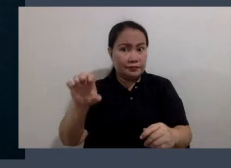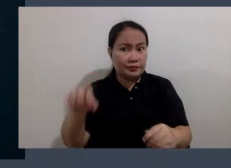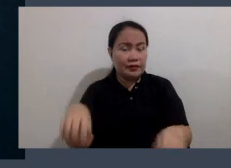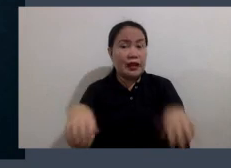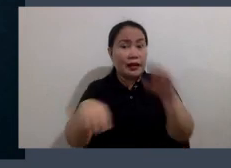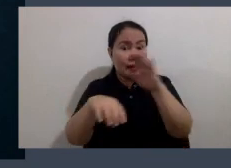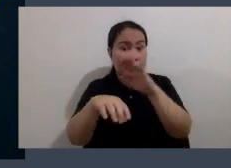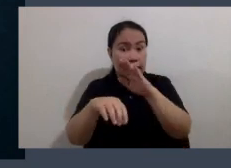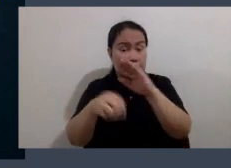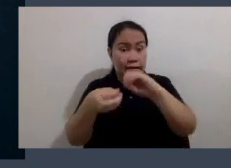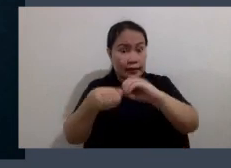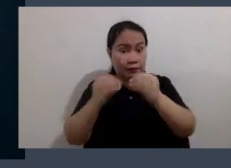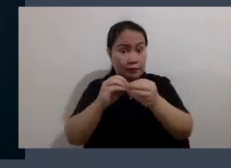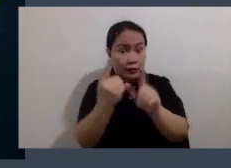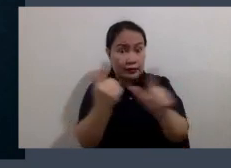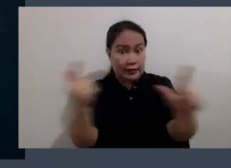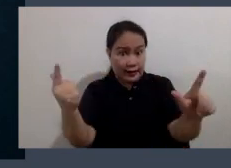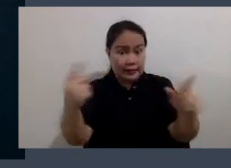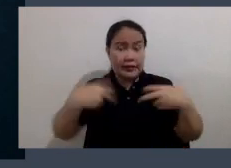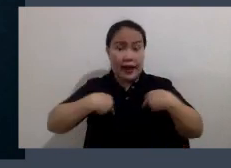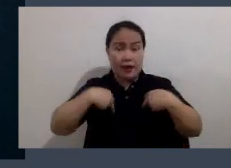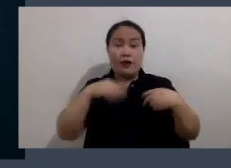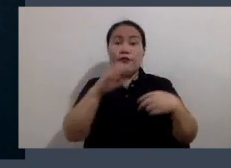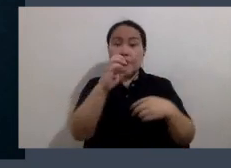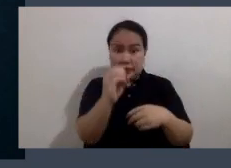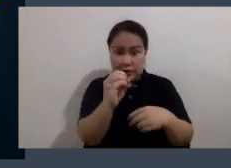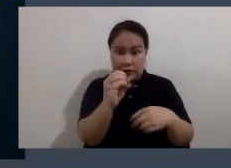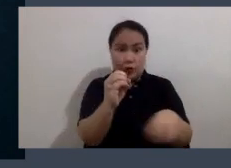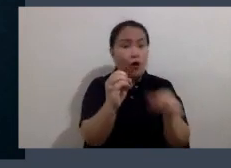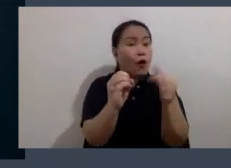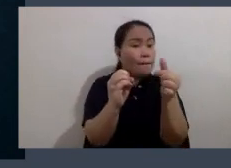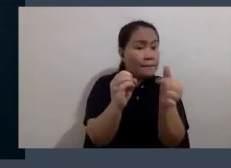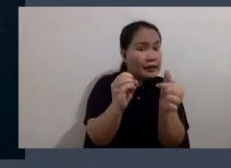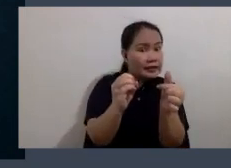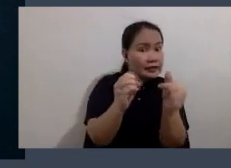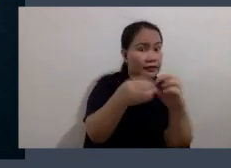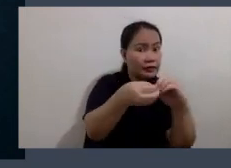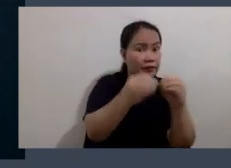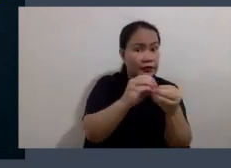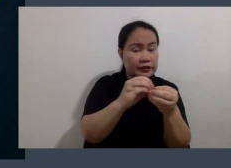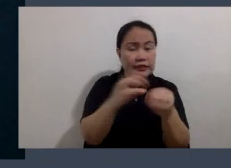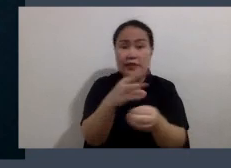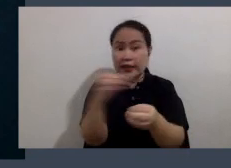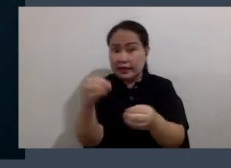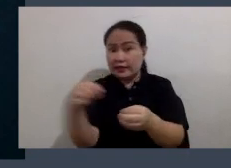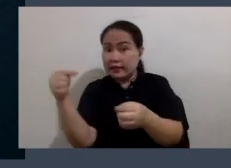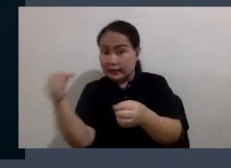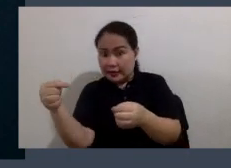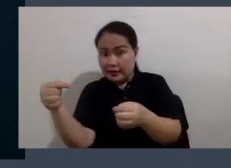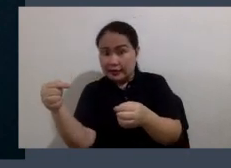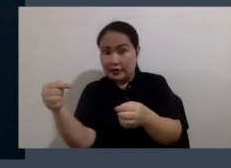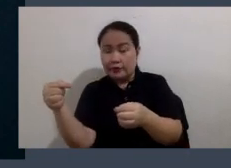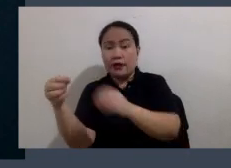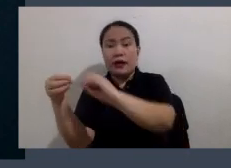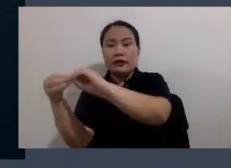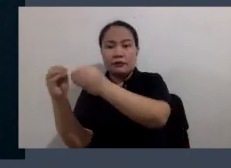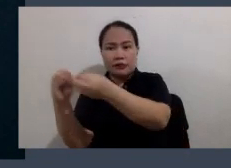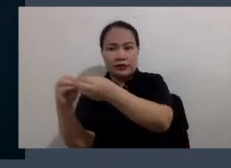a number line consists of 0, positive numbers, and negative numbers. So,